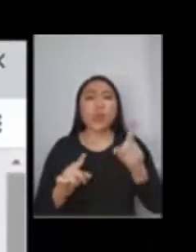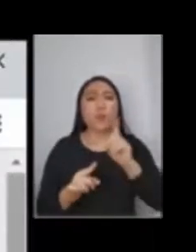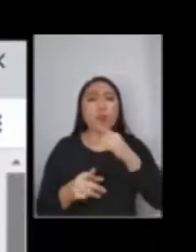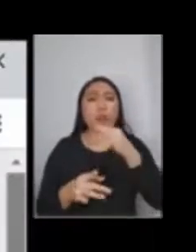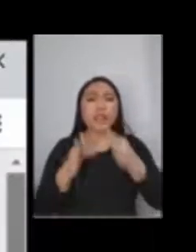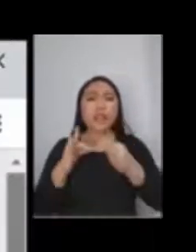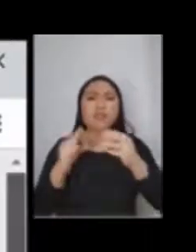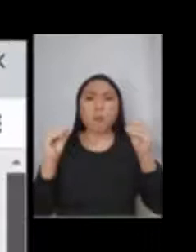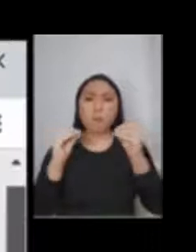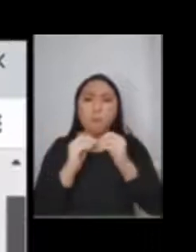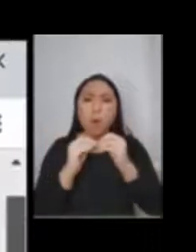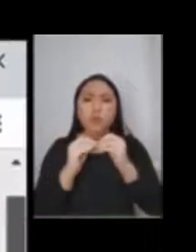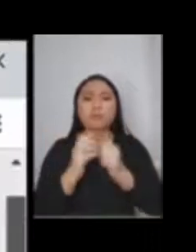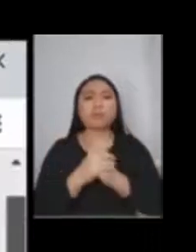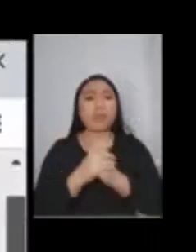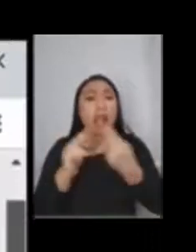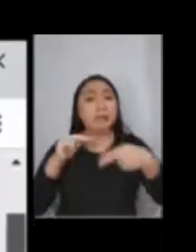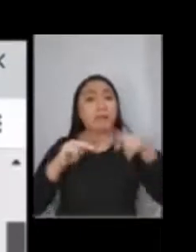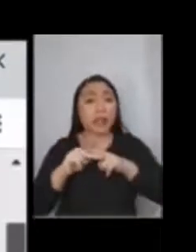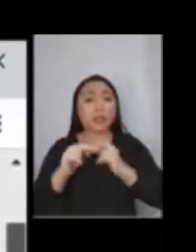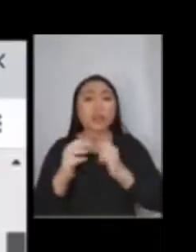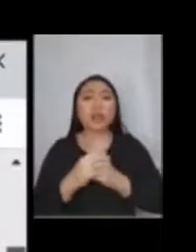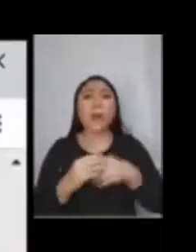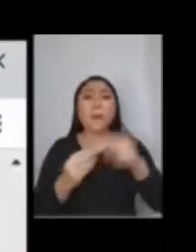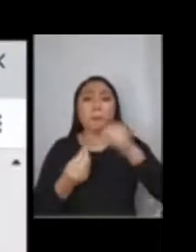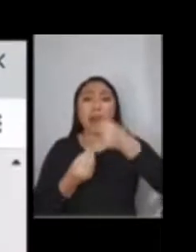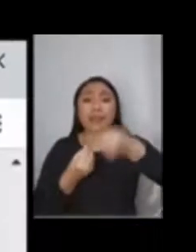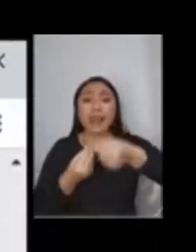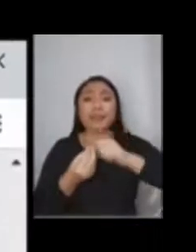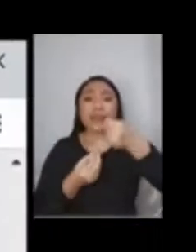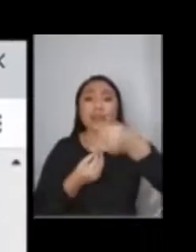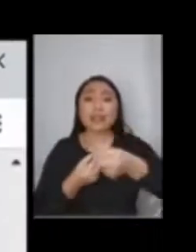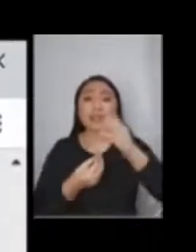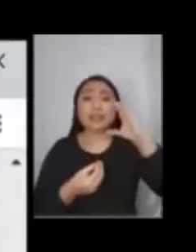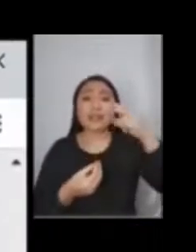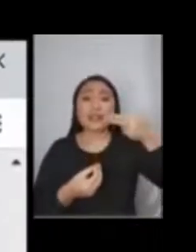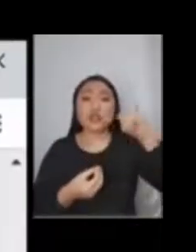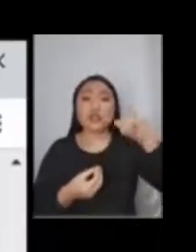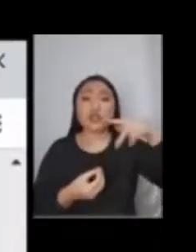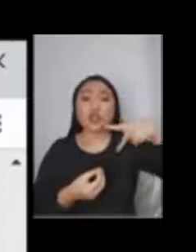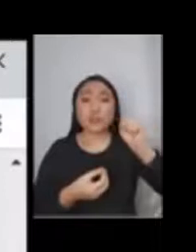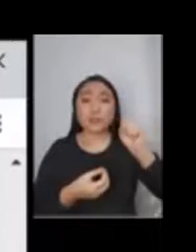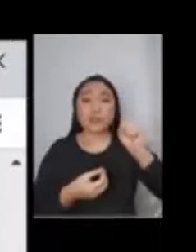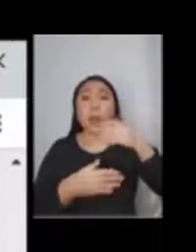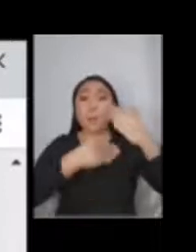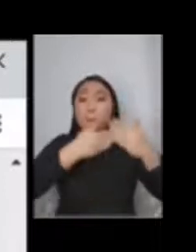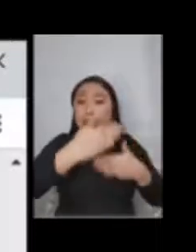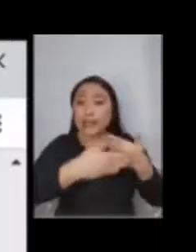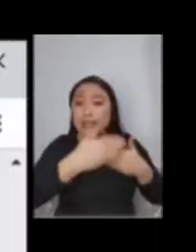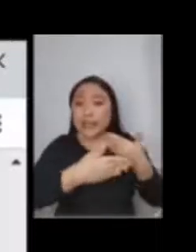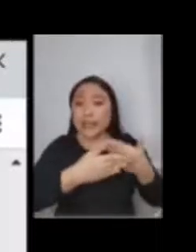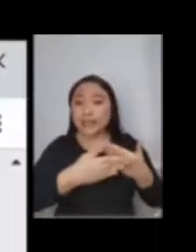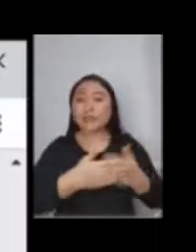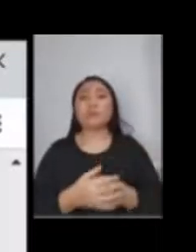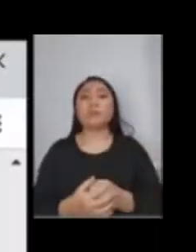Meron pa rin po. Meron tayong journals, books, DOST-STII video, banana food